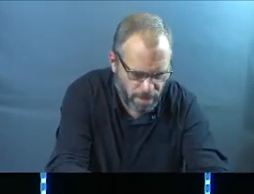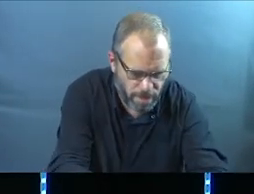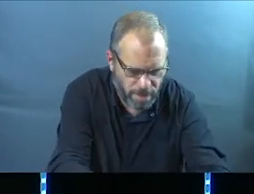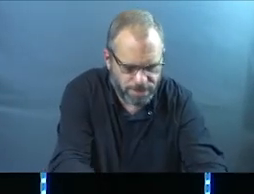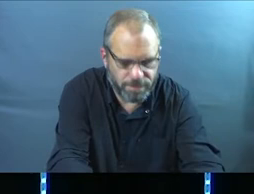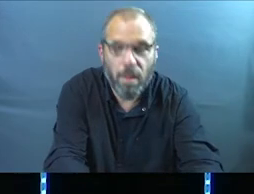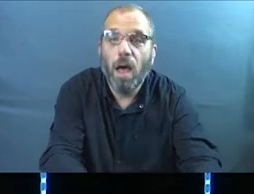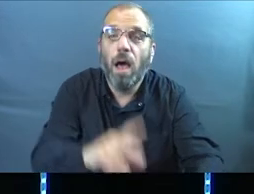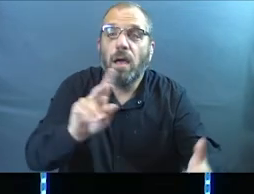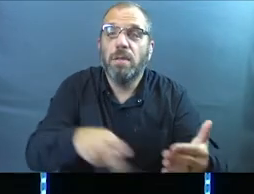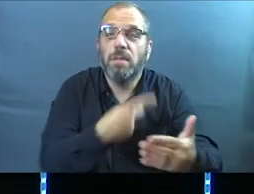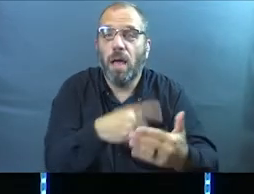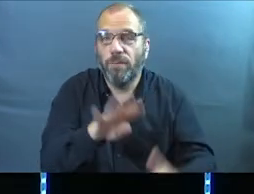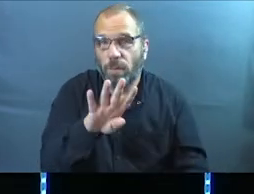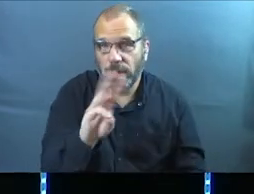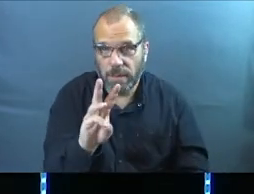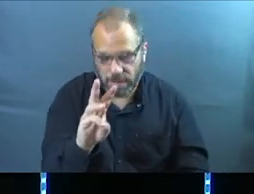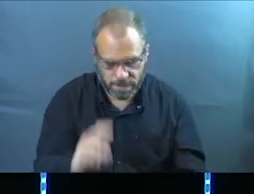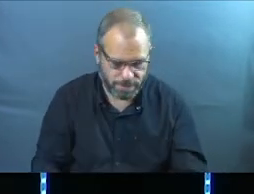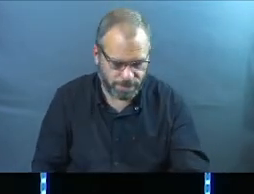be reading.